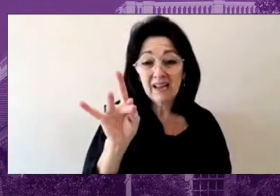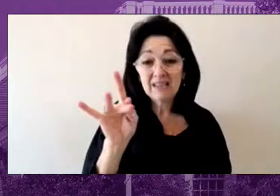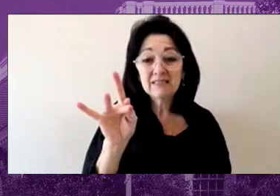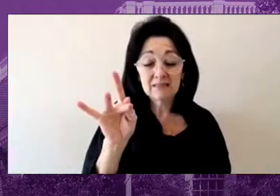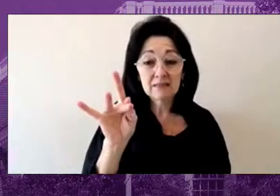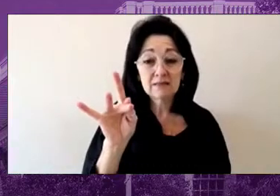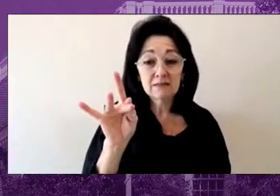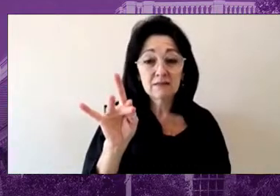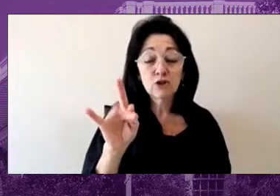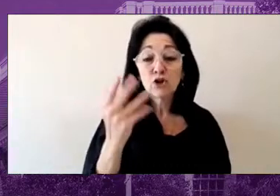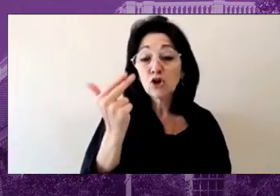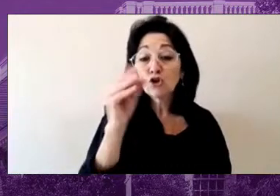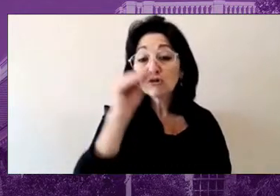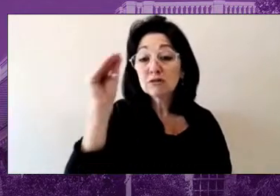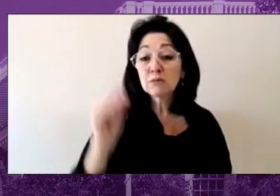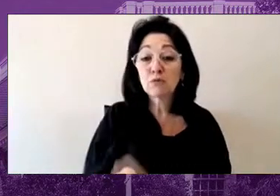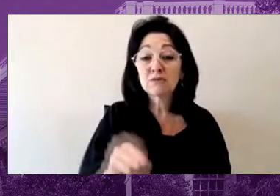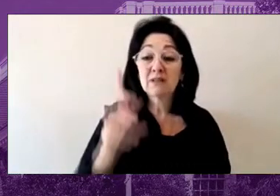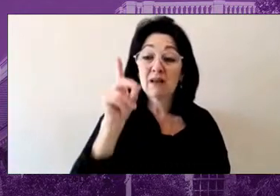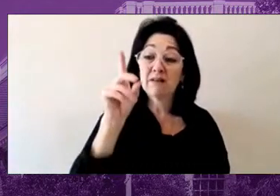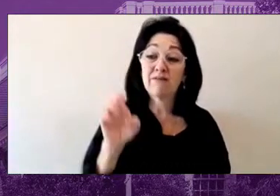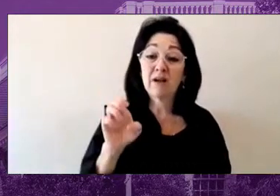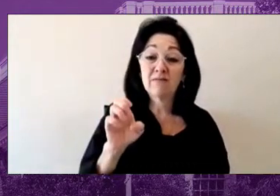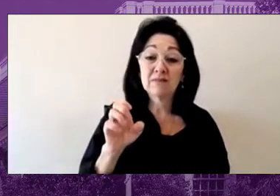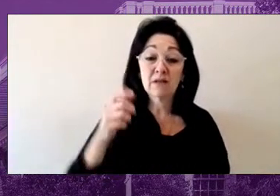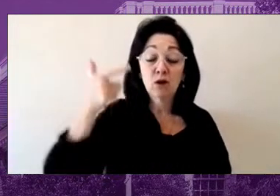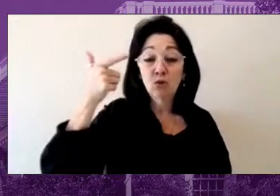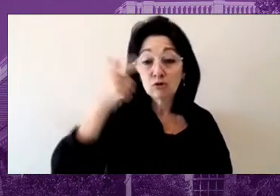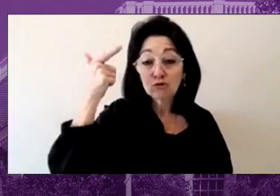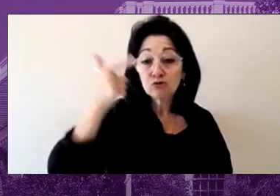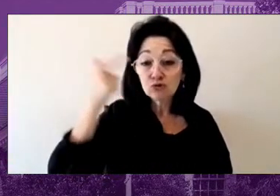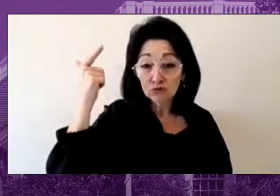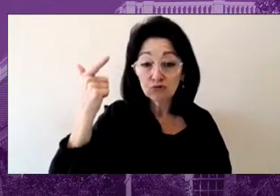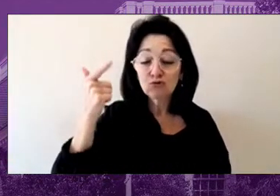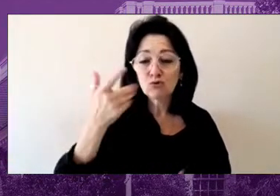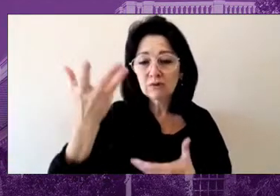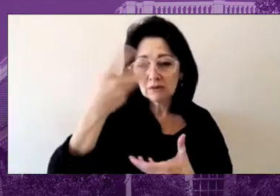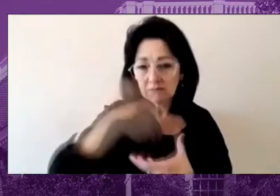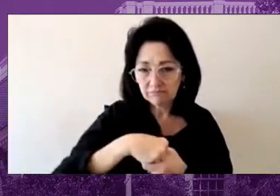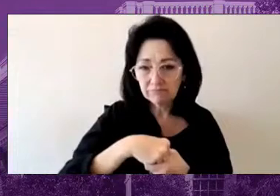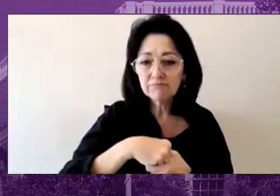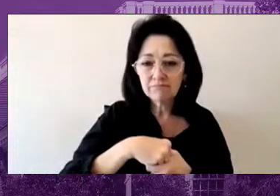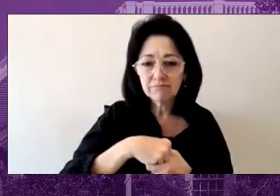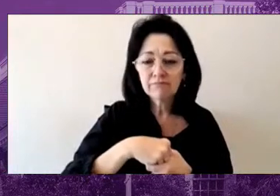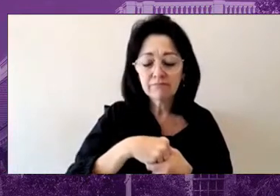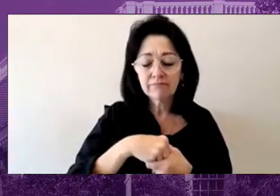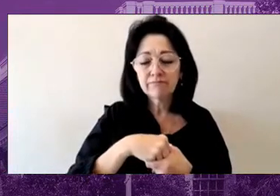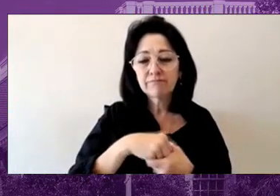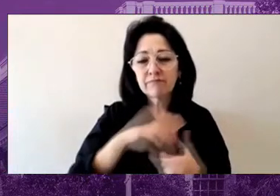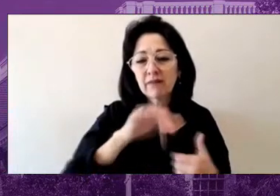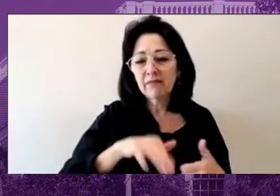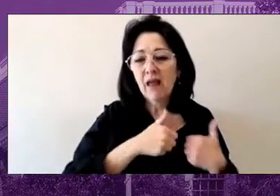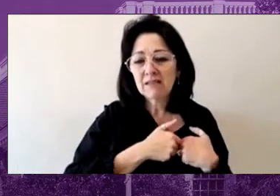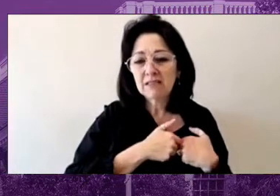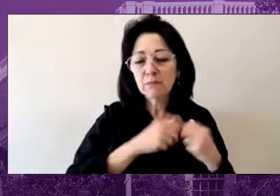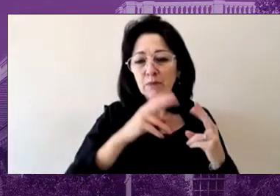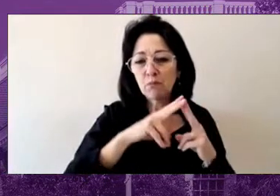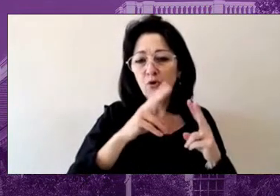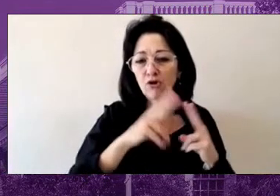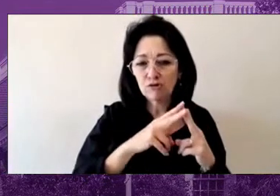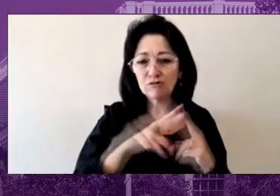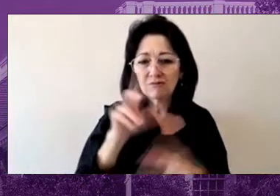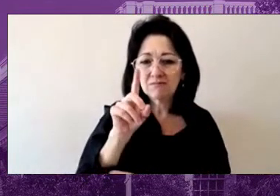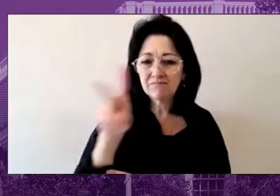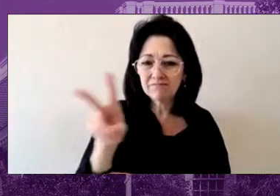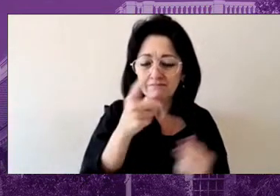Delaware shootings with identified motives involved intimate partner violence. And I am grateful for the advocates